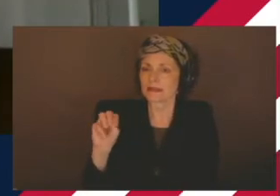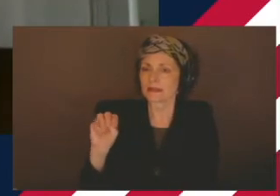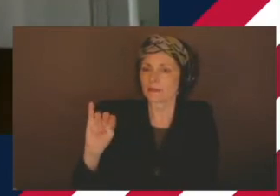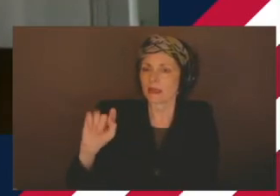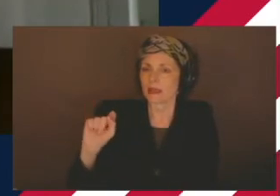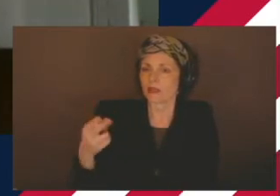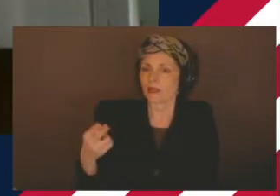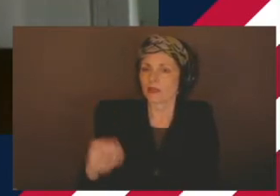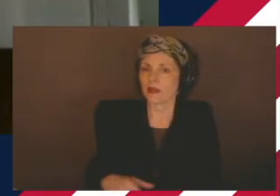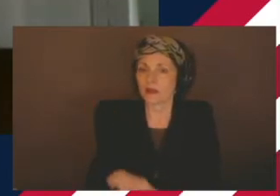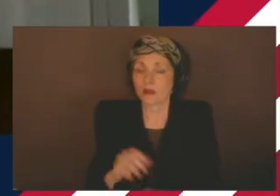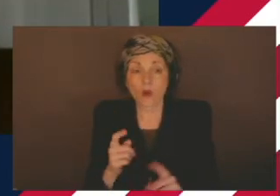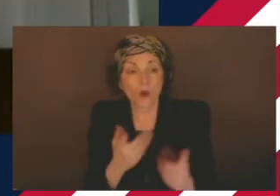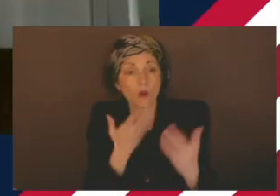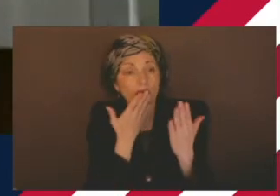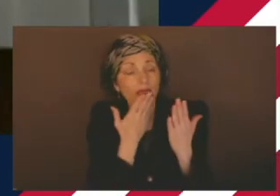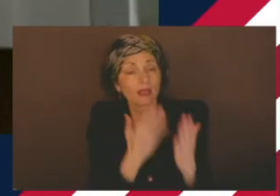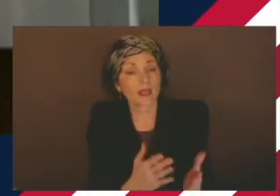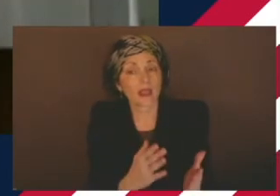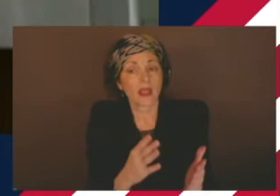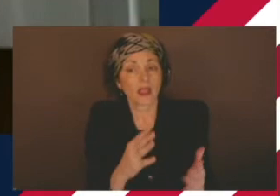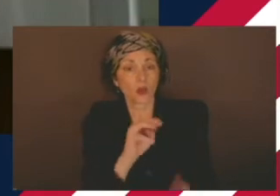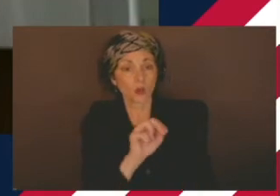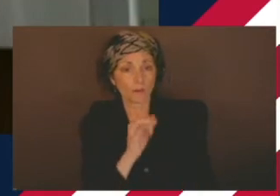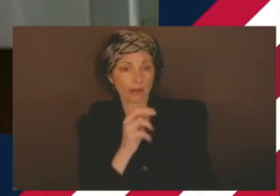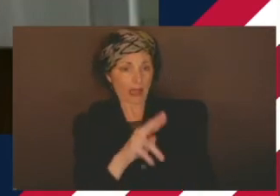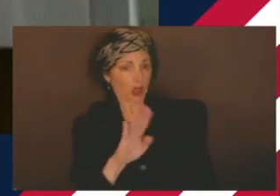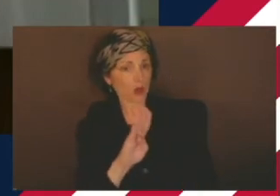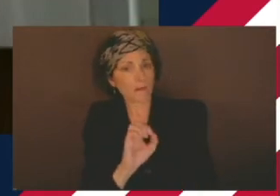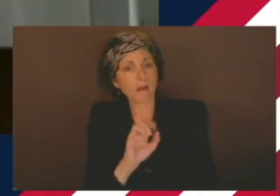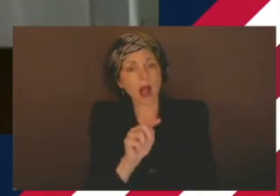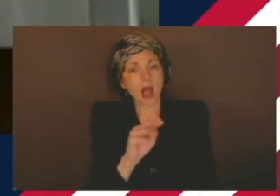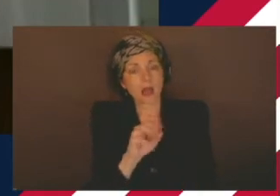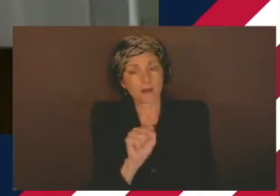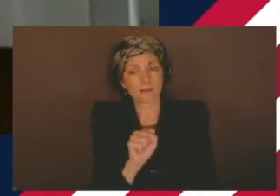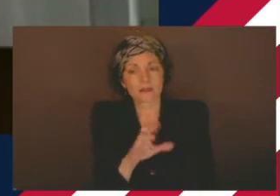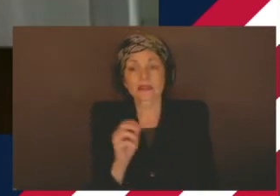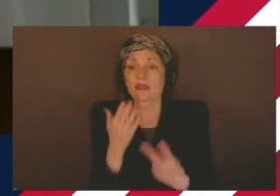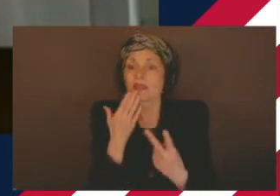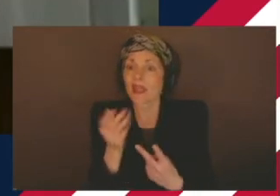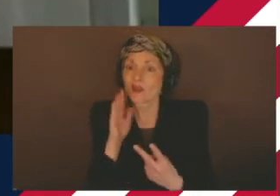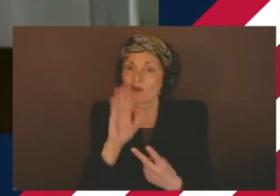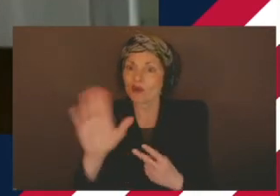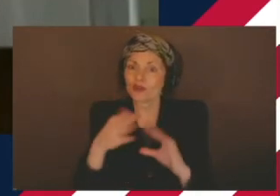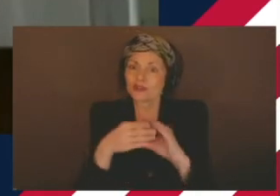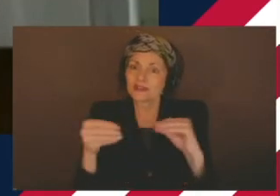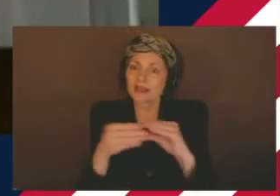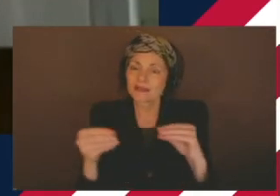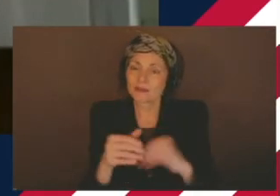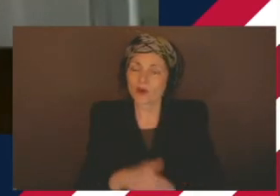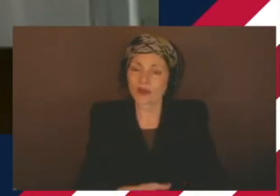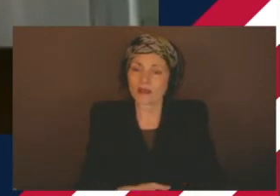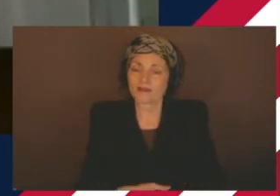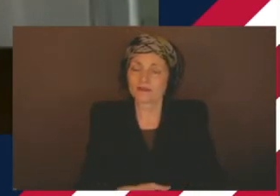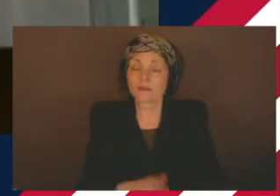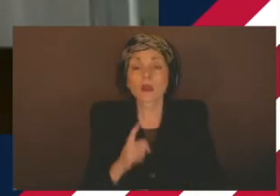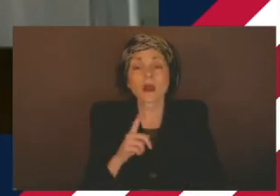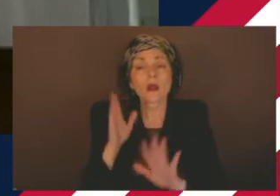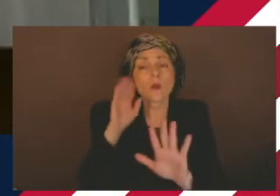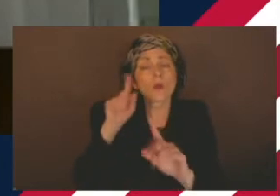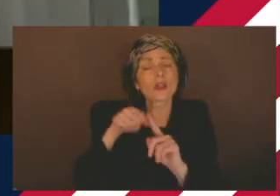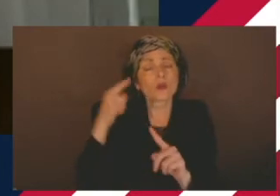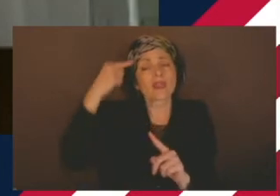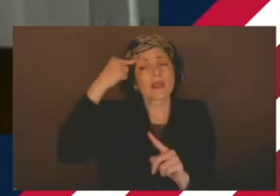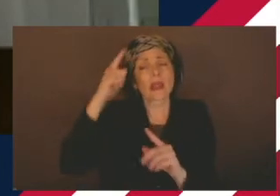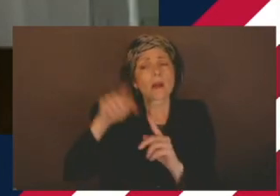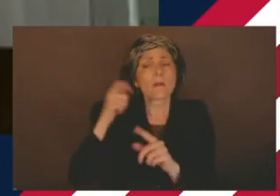your testimony this evening. Traditionally, when you think about U.S. national security, you think about those 3 Ds. You think